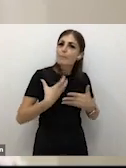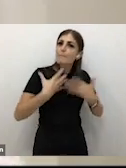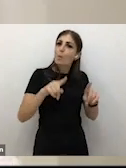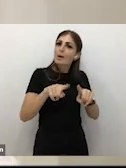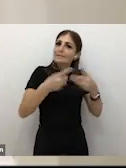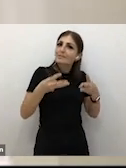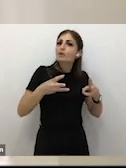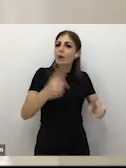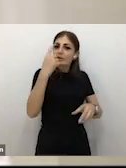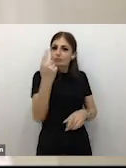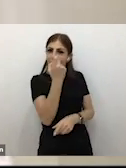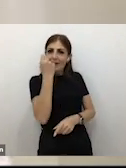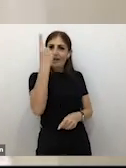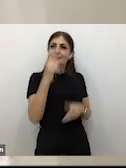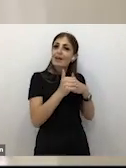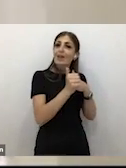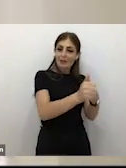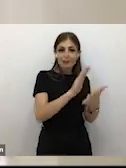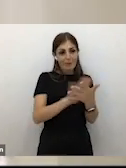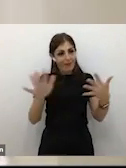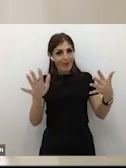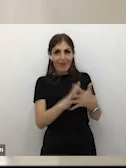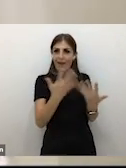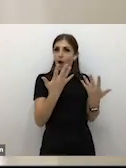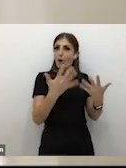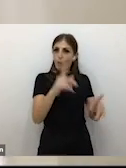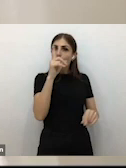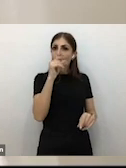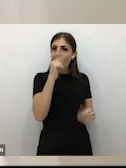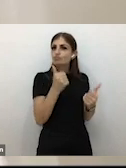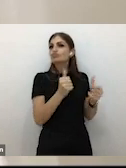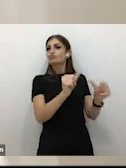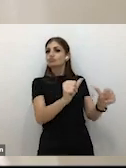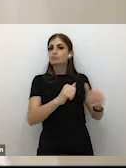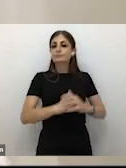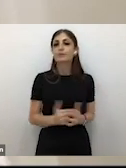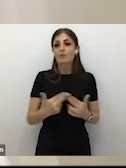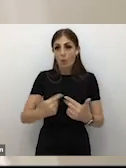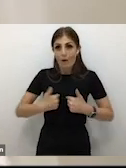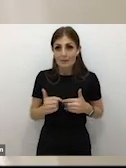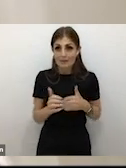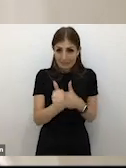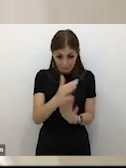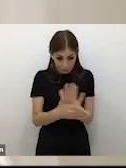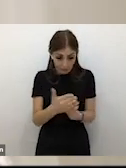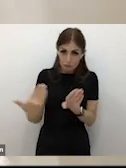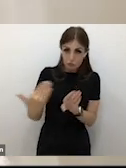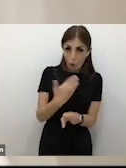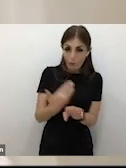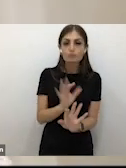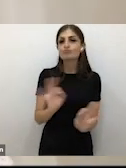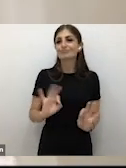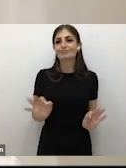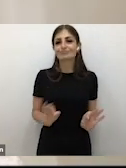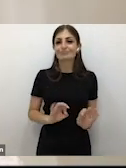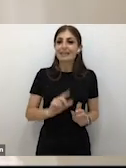to understand leadership and how it is done. For us, leadership is not a role or a job. It is